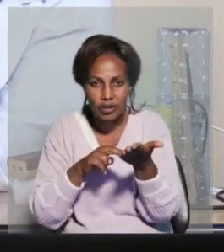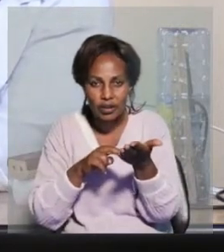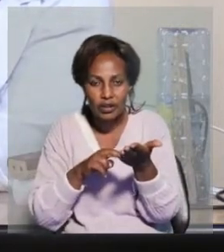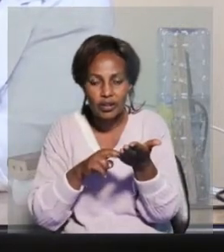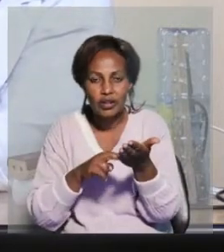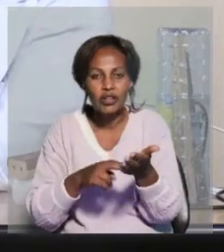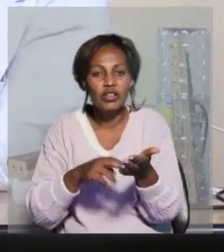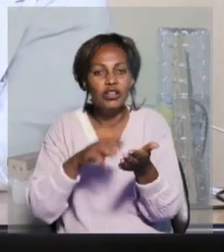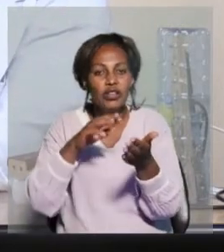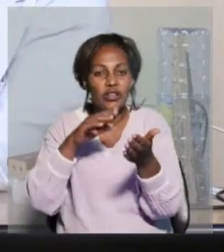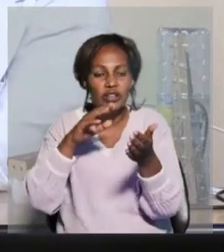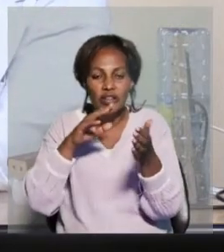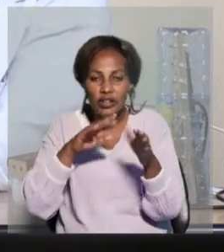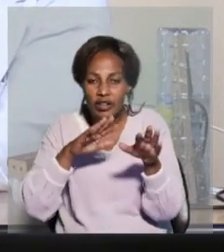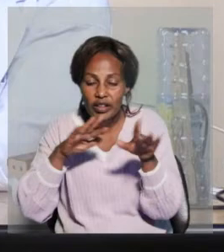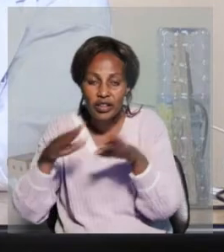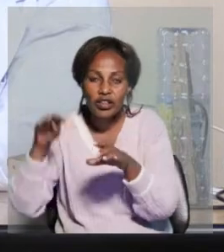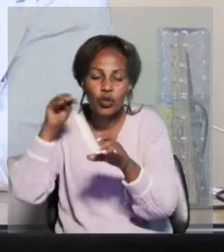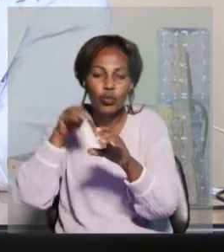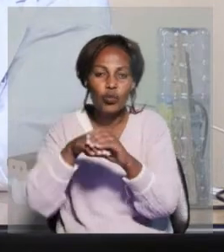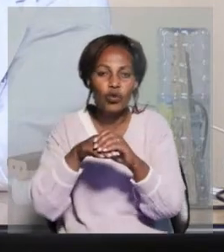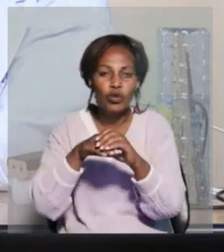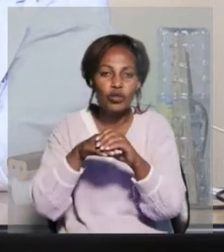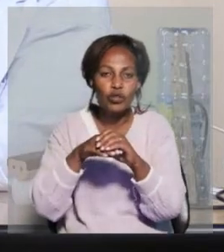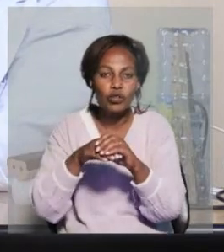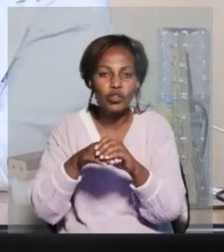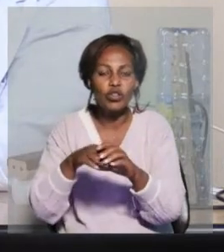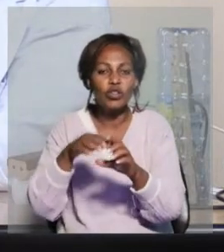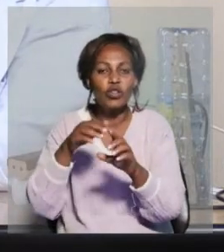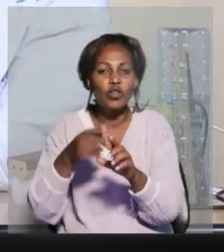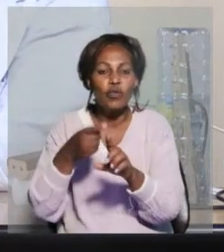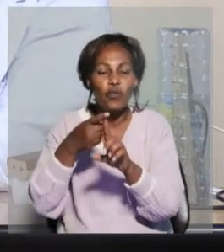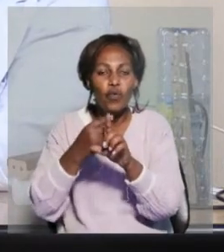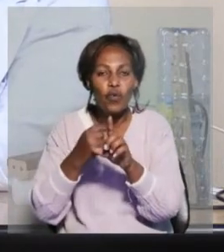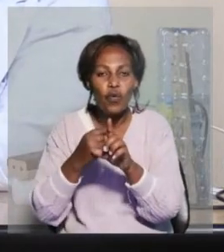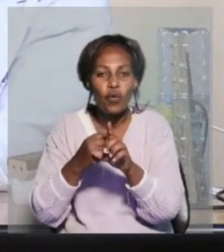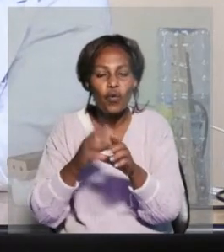The current input for lamp 2 is